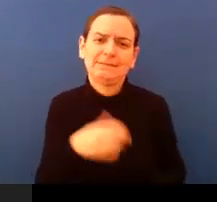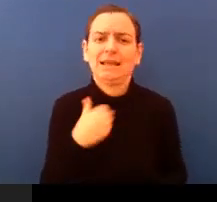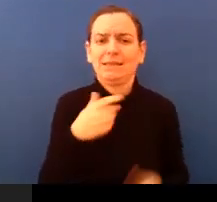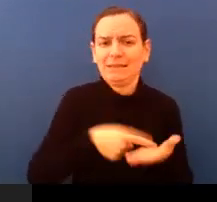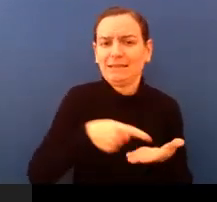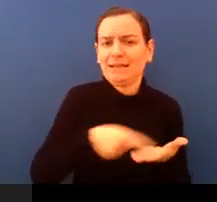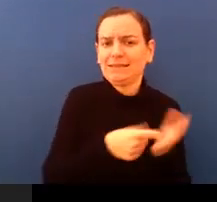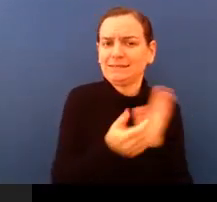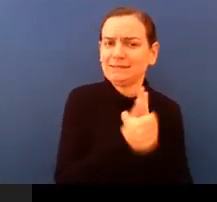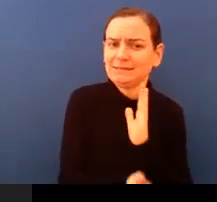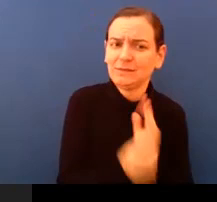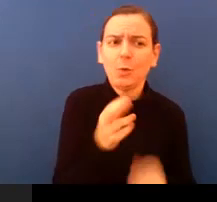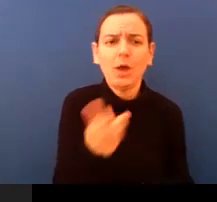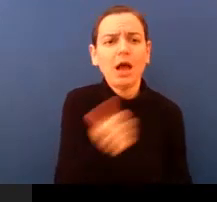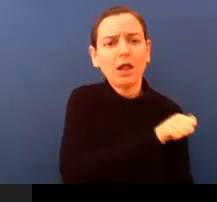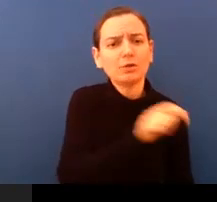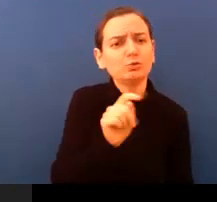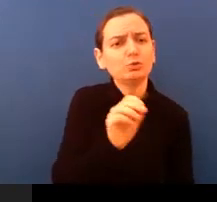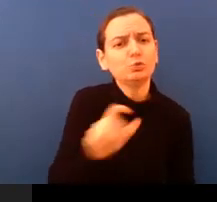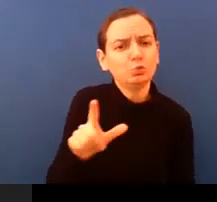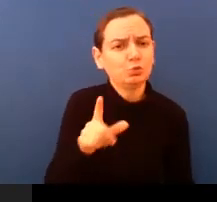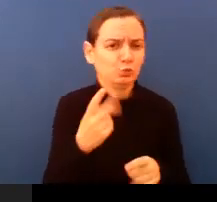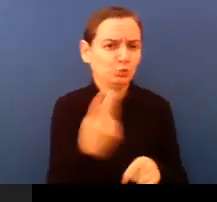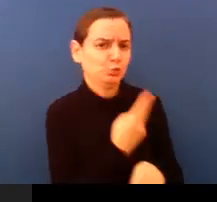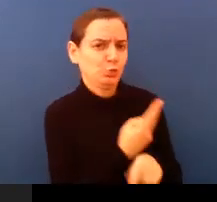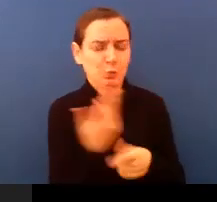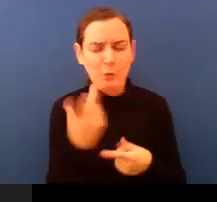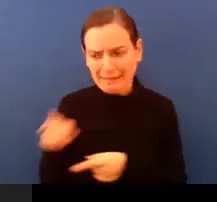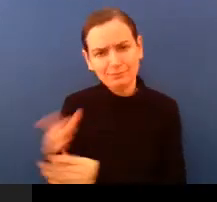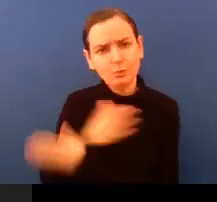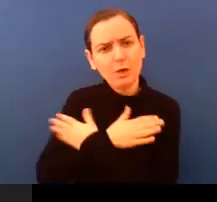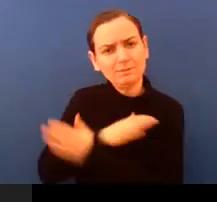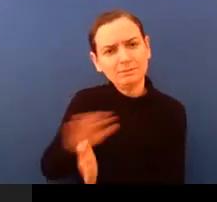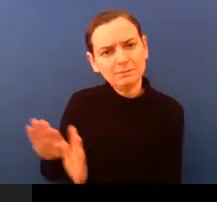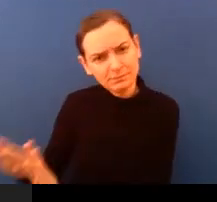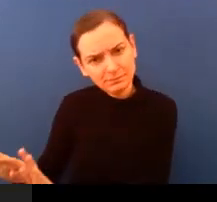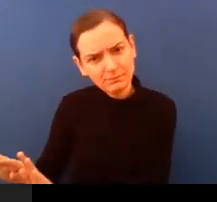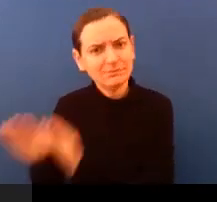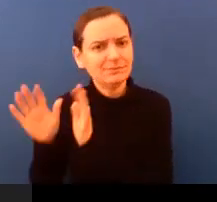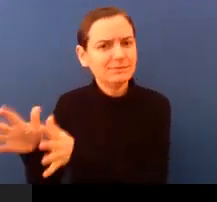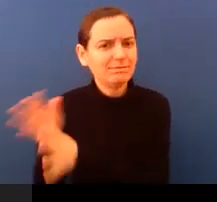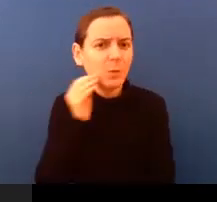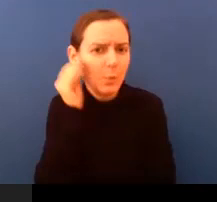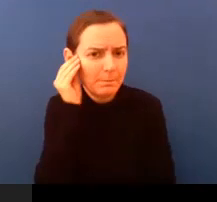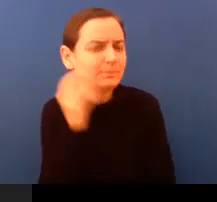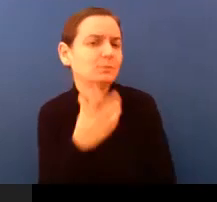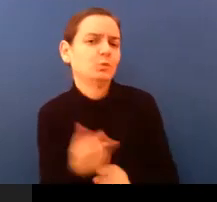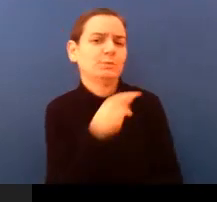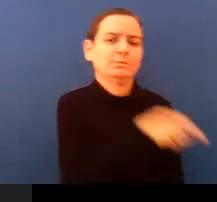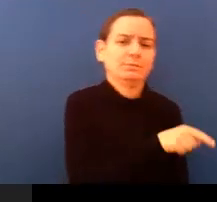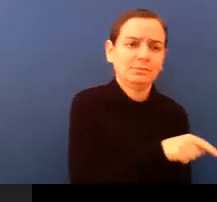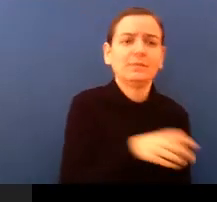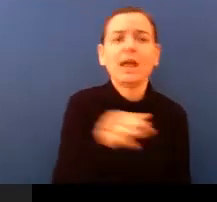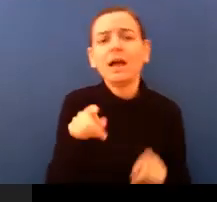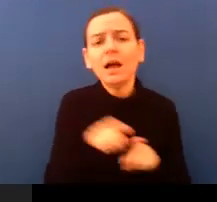Bars, concerts, restaurants, concerts and bars can be very loud. There's food on the floor that's not healthy for the